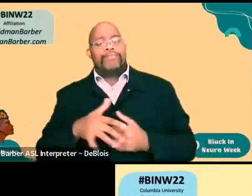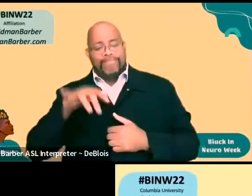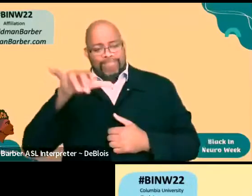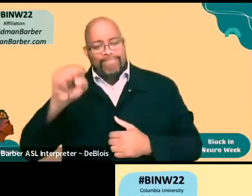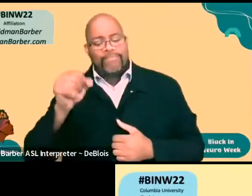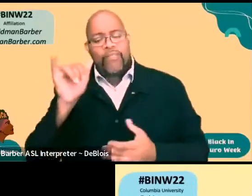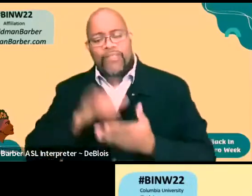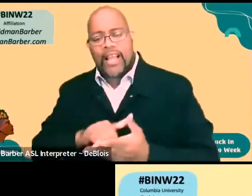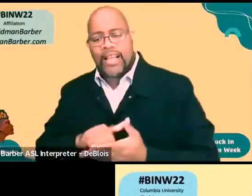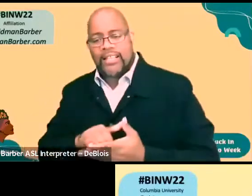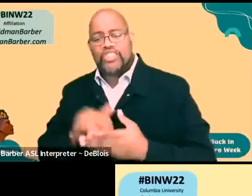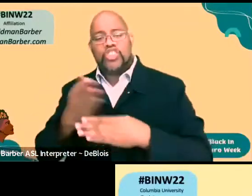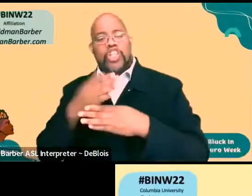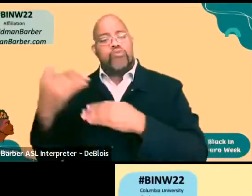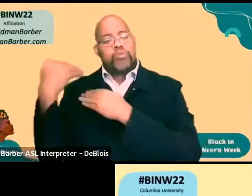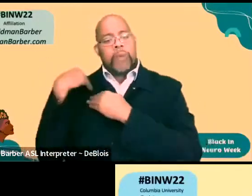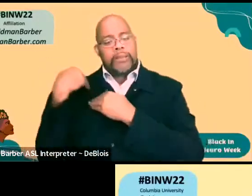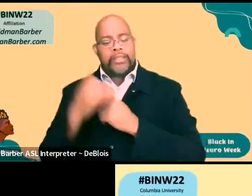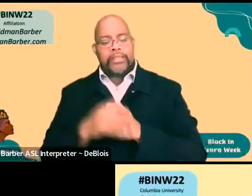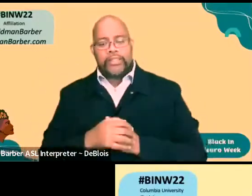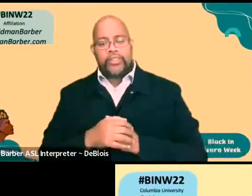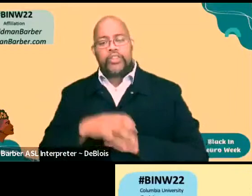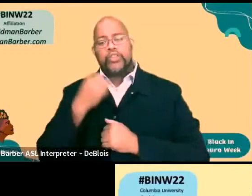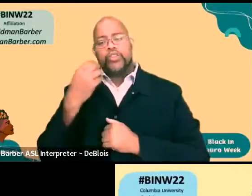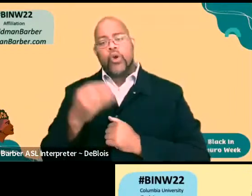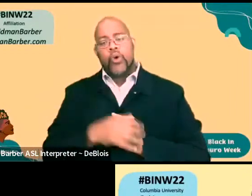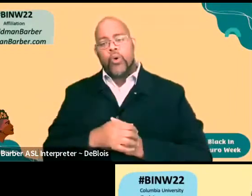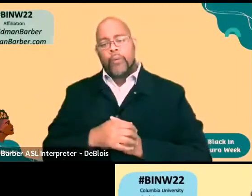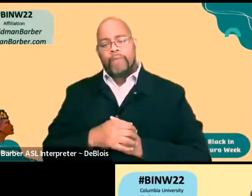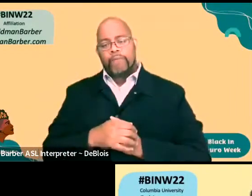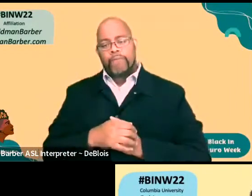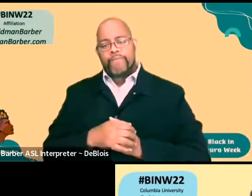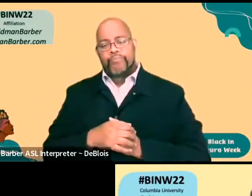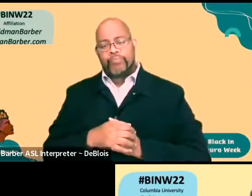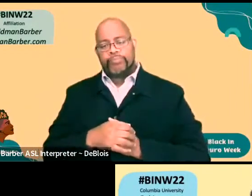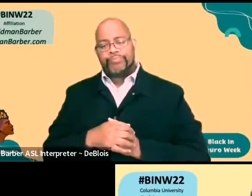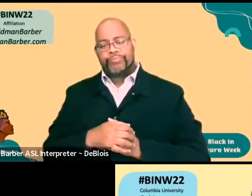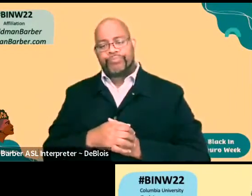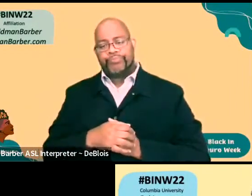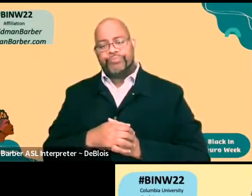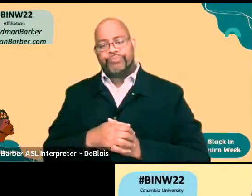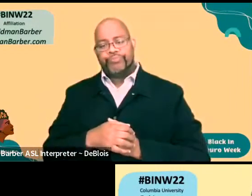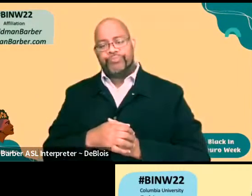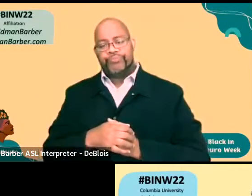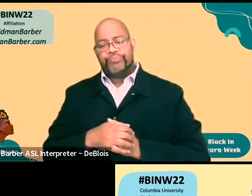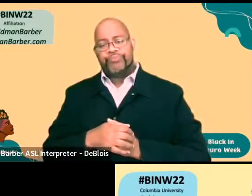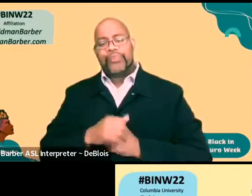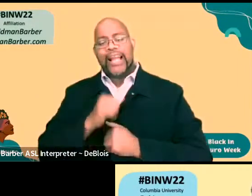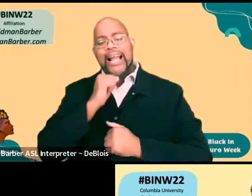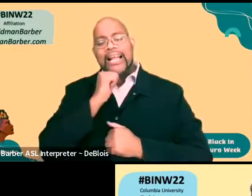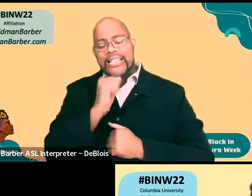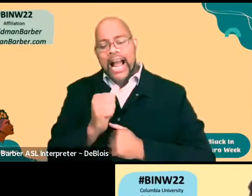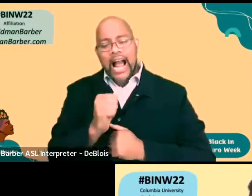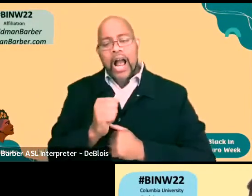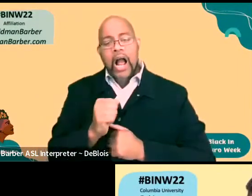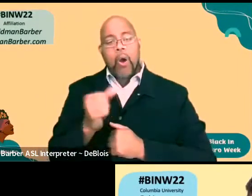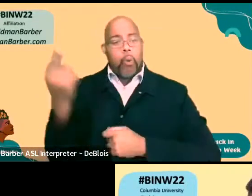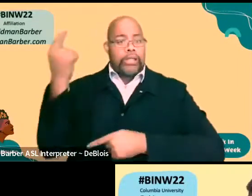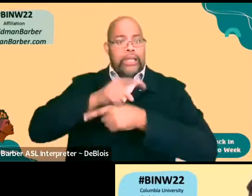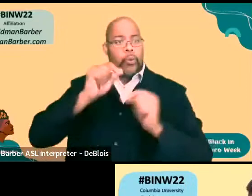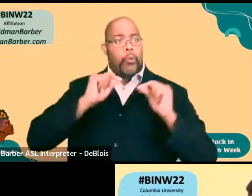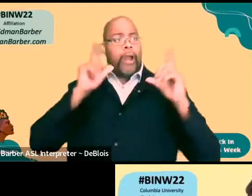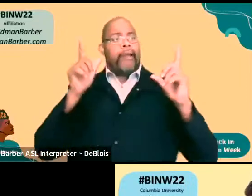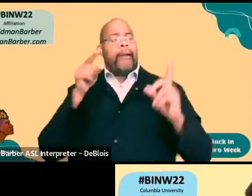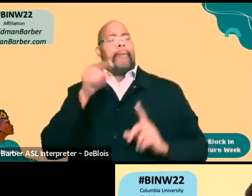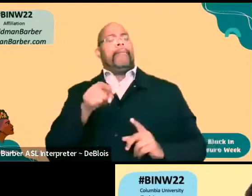So that's kind of the shared responsibility, right? So, I mean, it's not like one day you wake